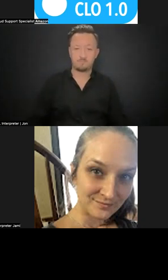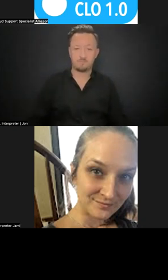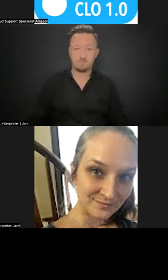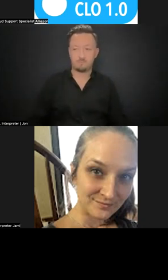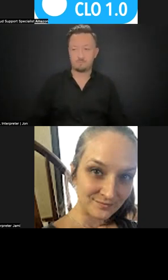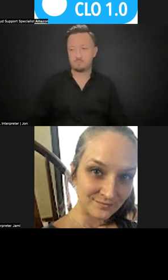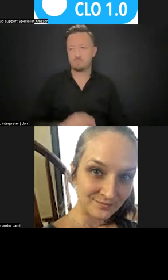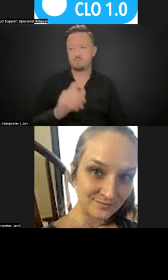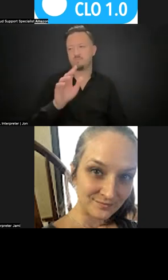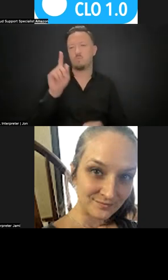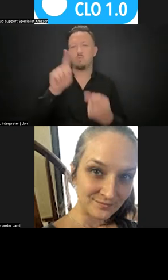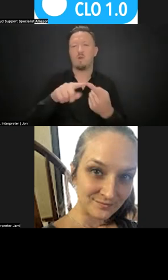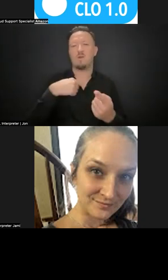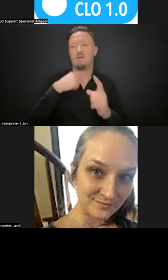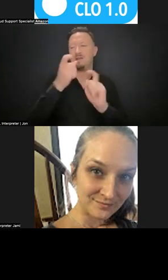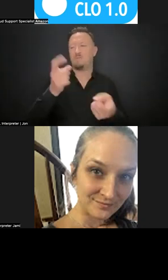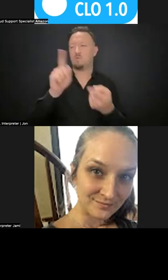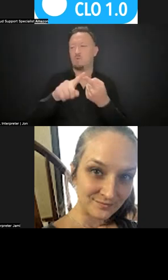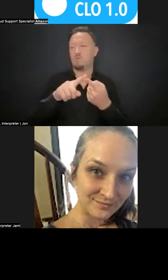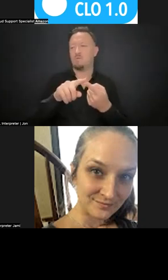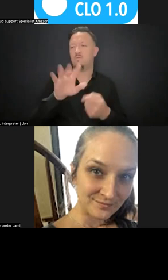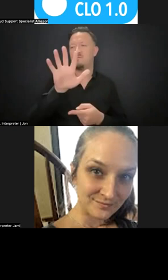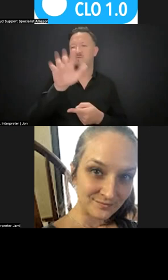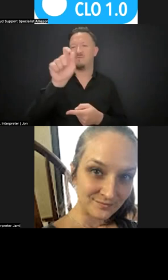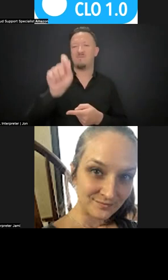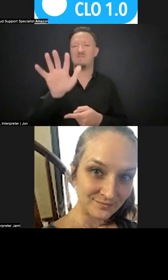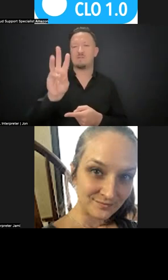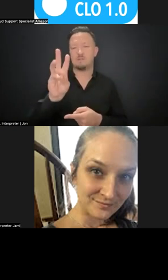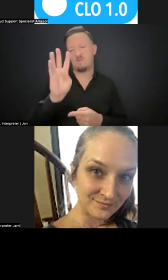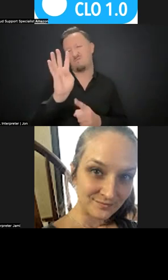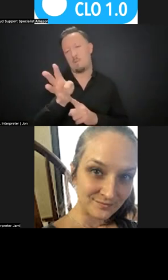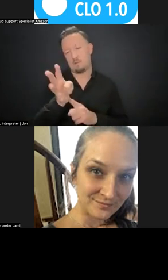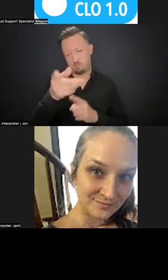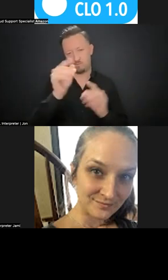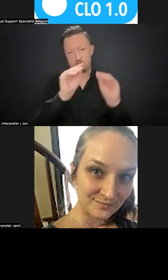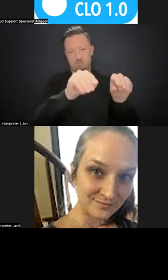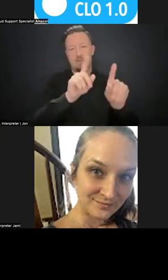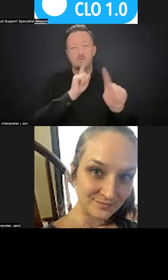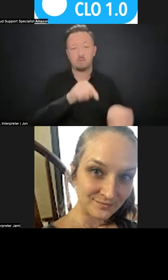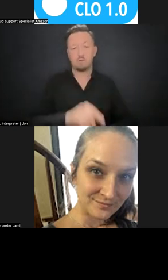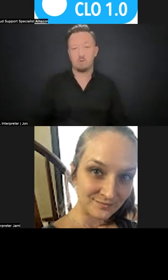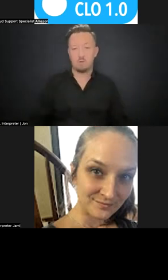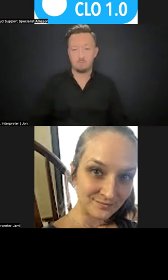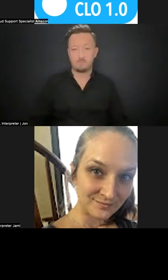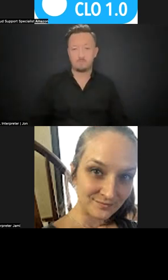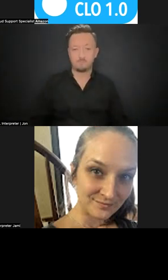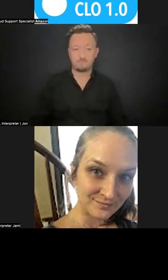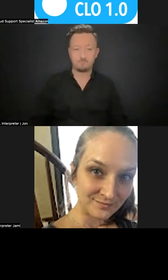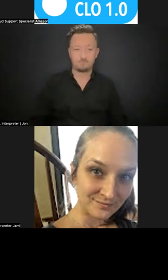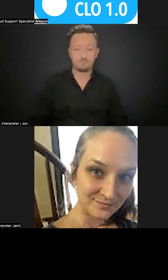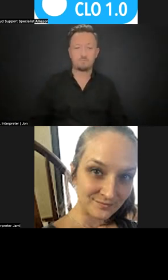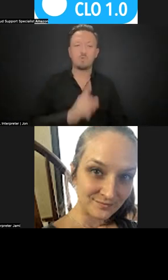55, 56. So 4 minutes. See if you can put in here some, this is true